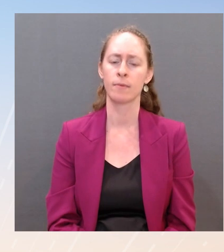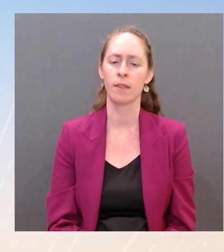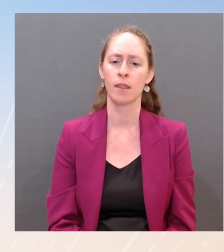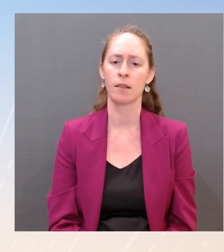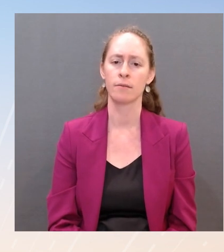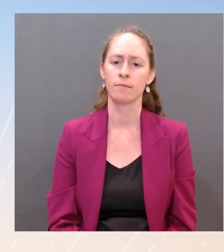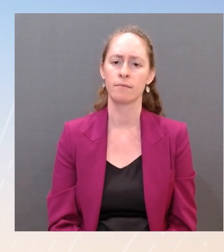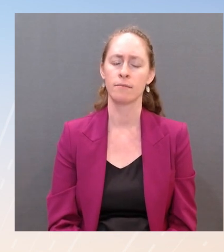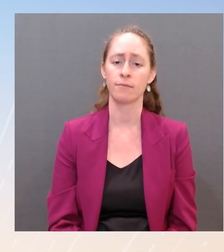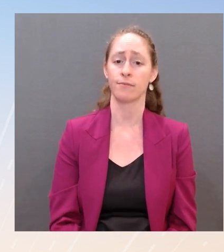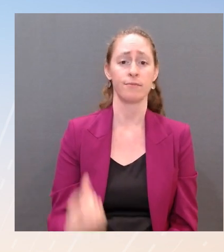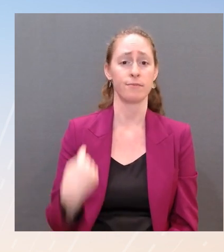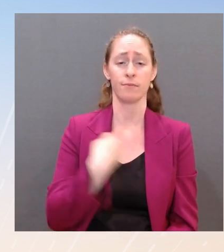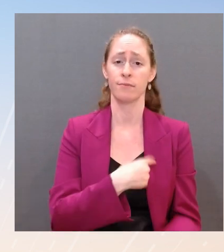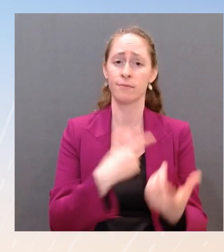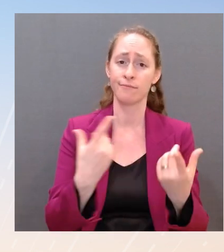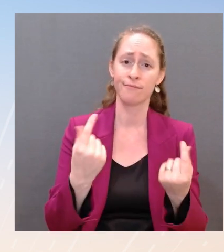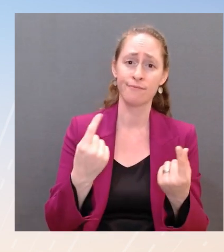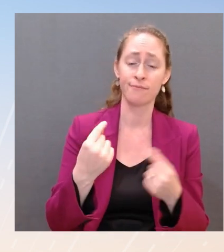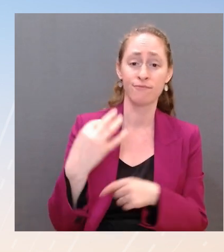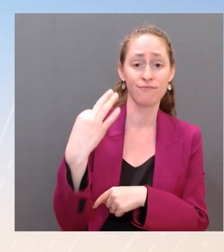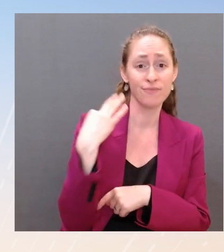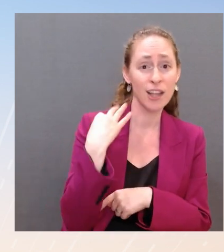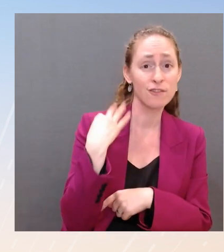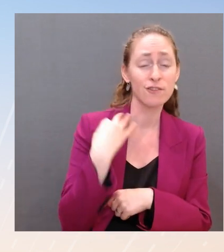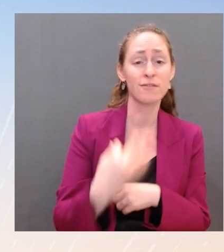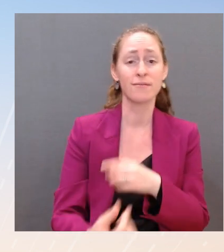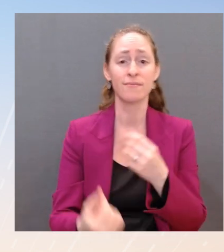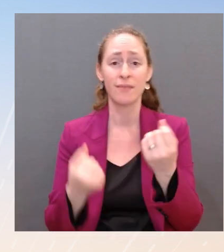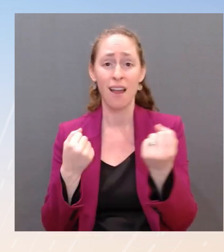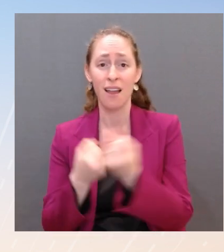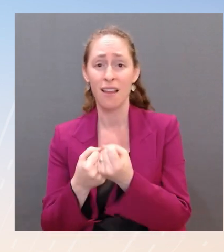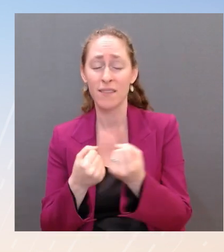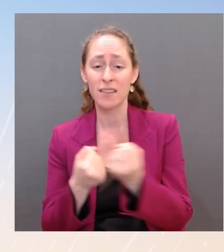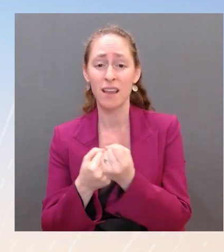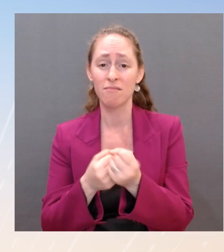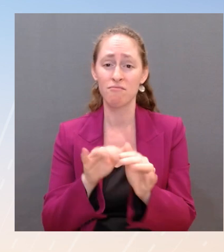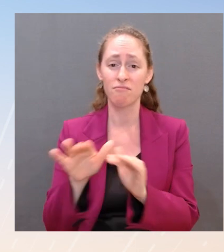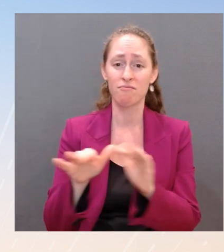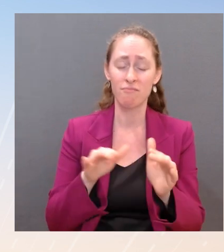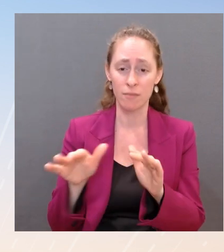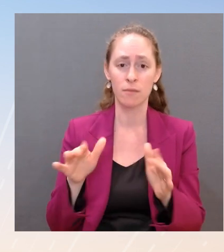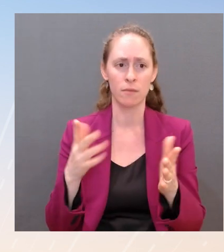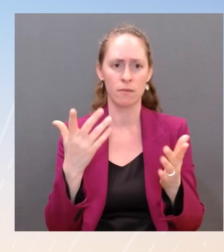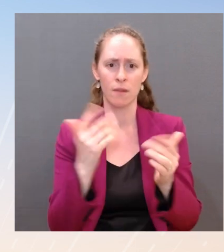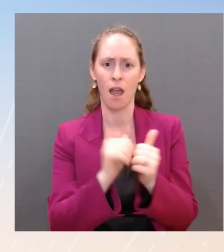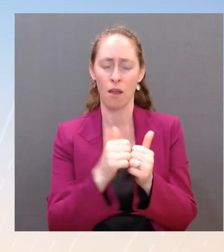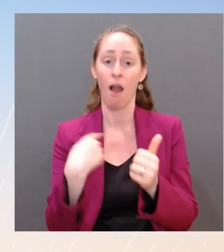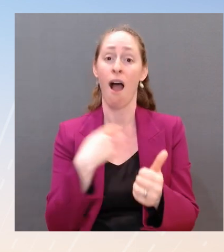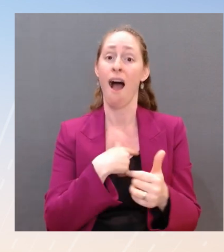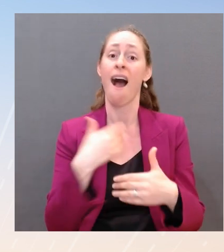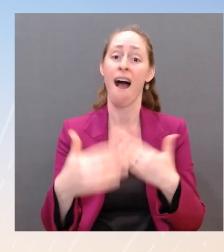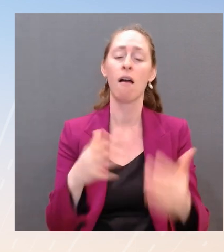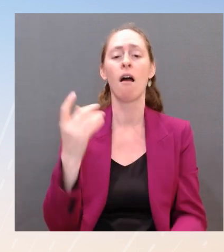activism as an alternative coping mechanism as opposed to just relying on Western medicine.